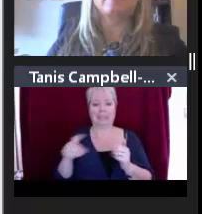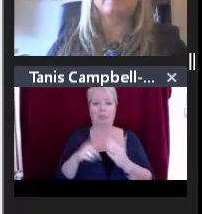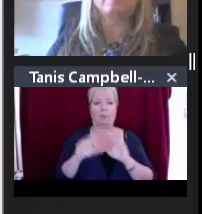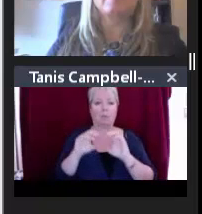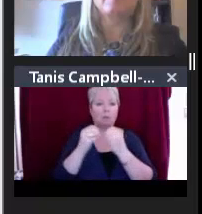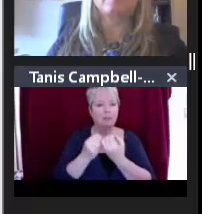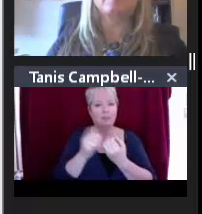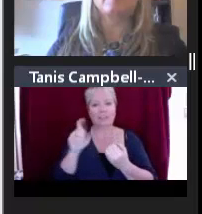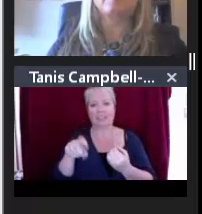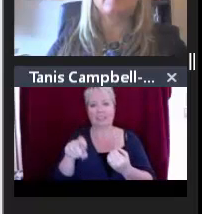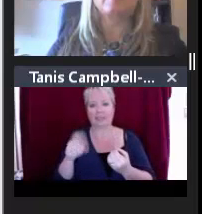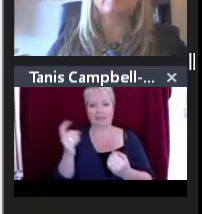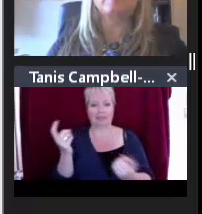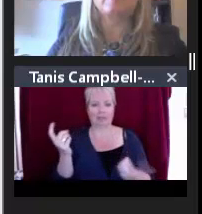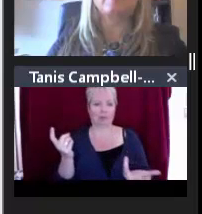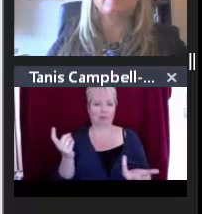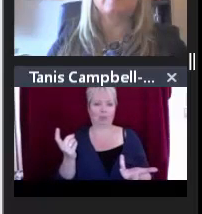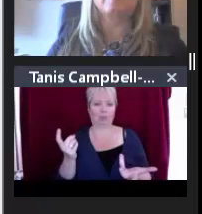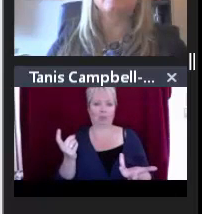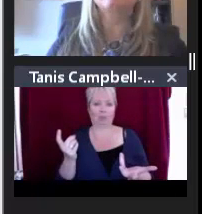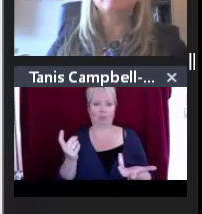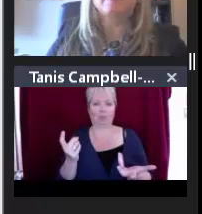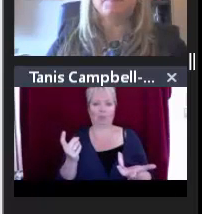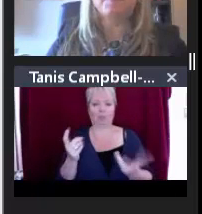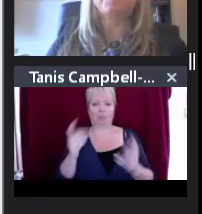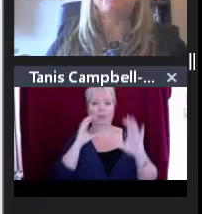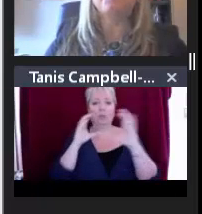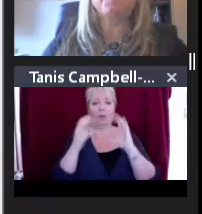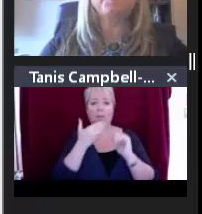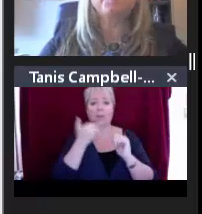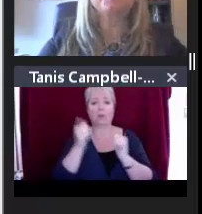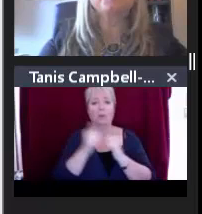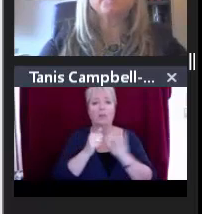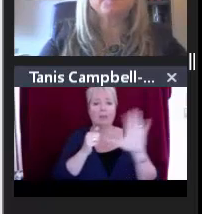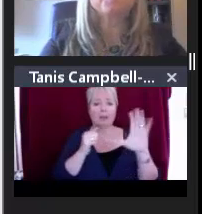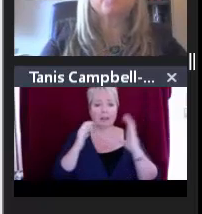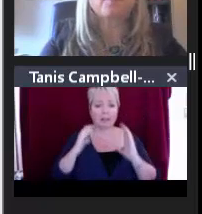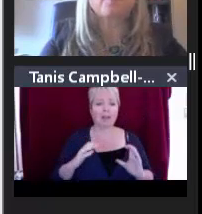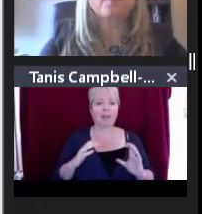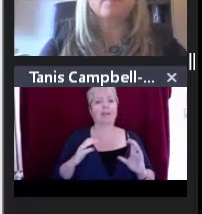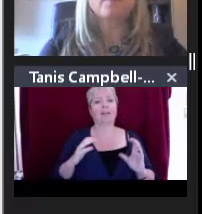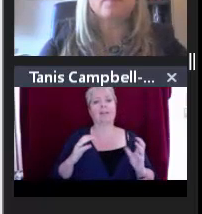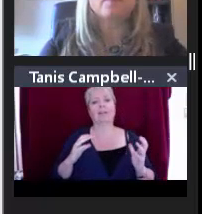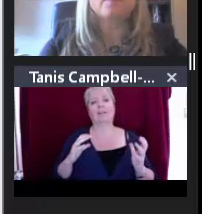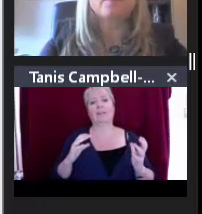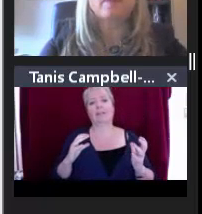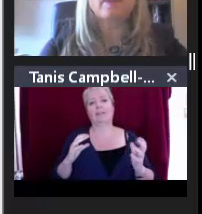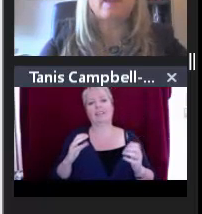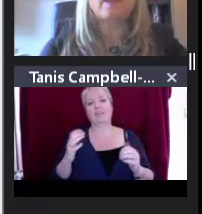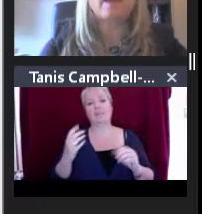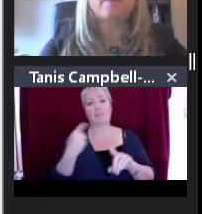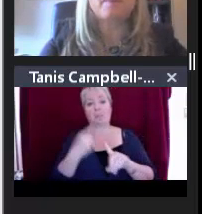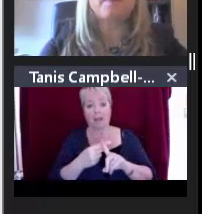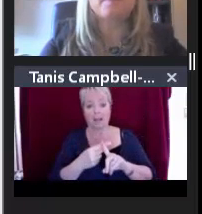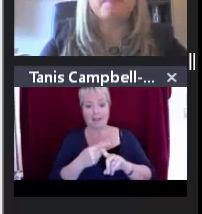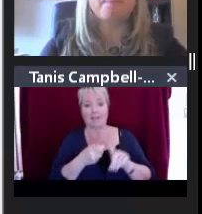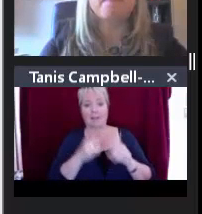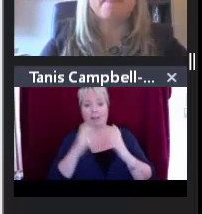organizations need to communicate to their clients, and also from the perspective of the clients,